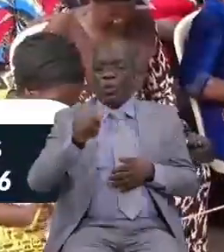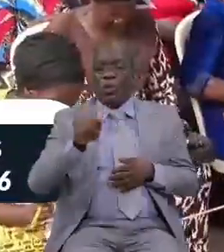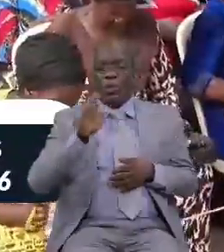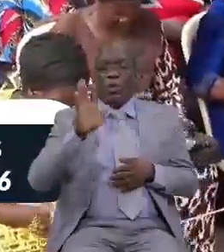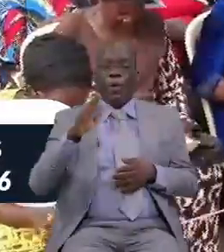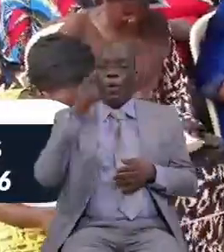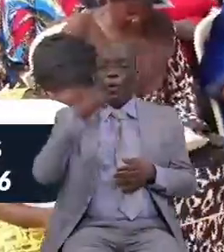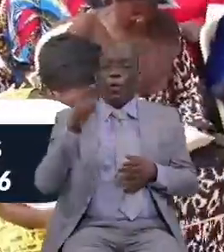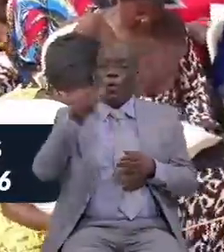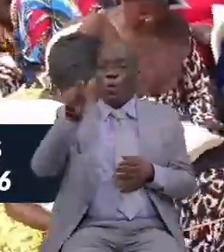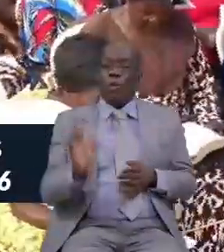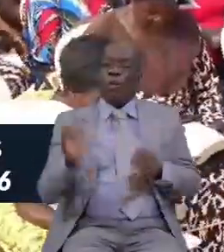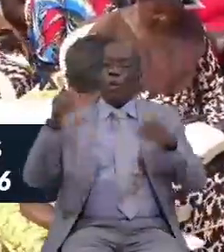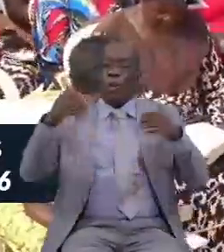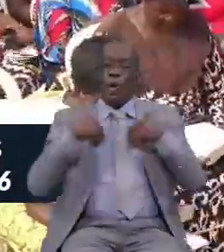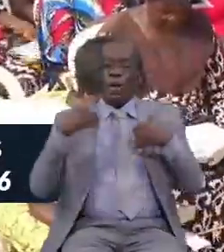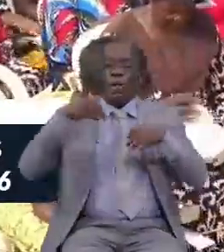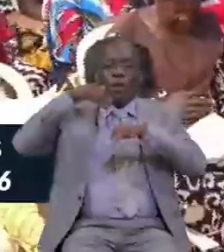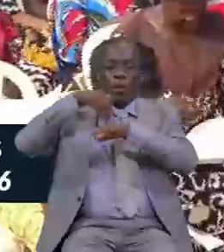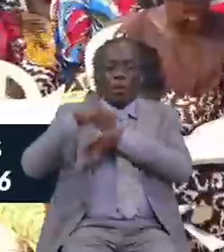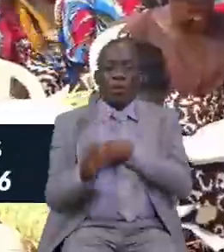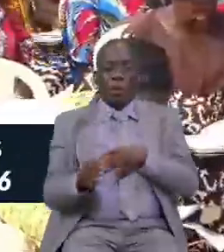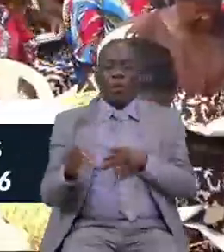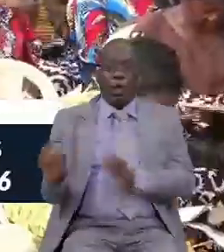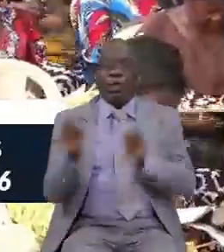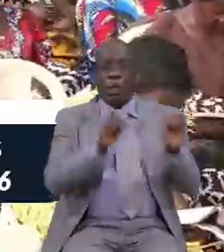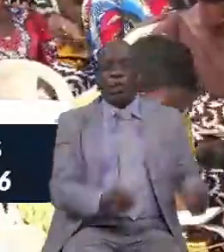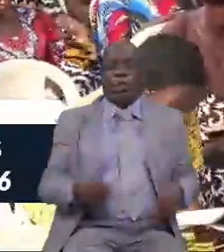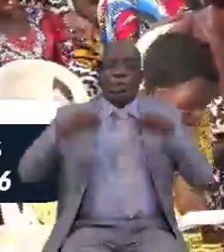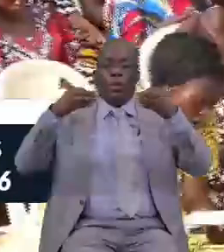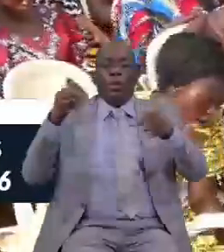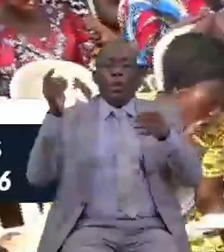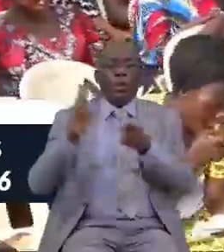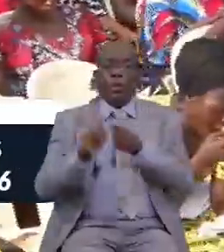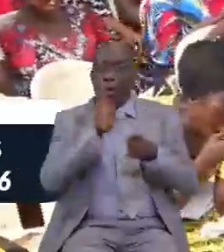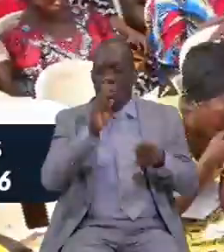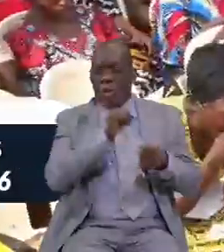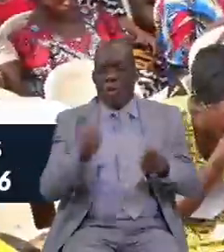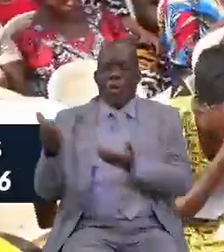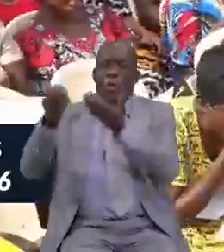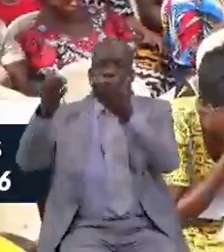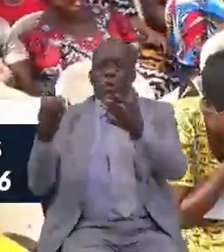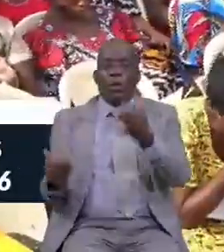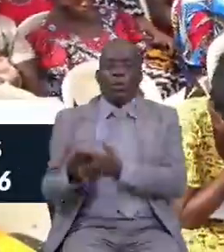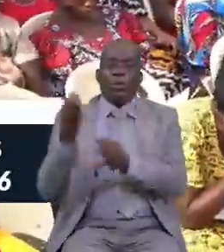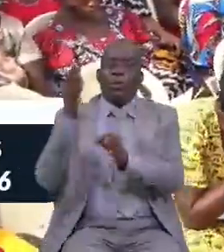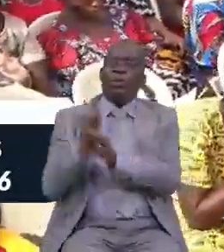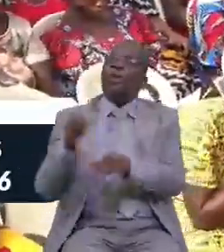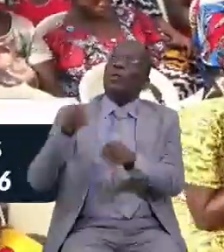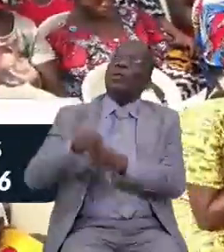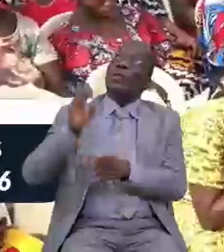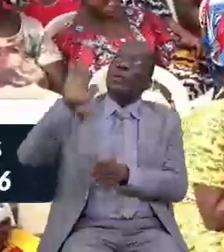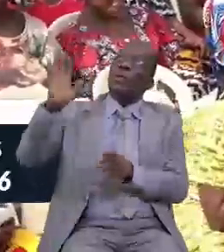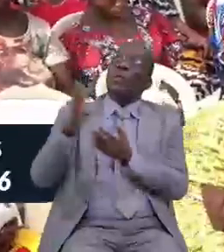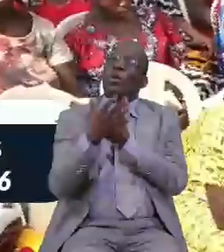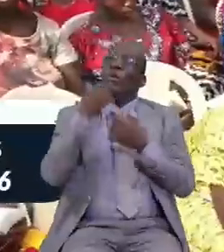set forth to be a propitiation through faith in his blood. You have faith in his blood. He